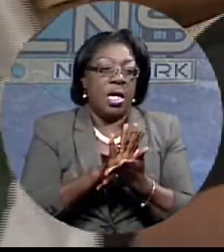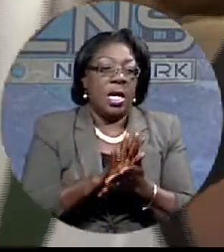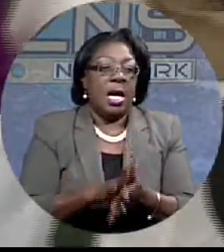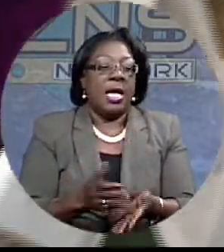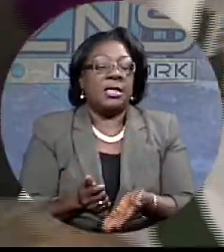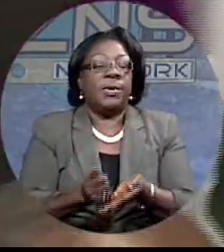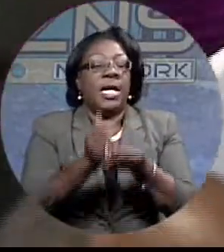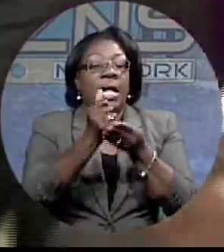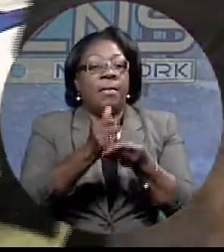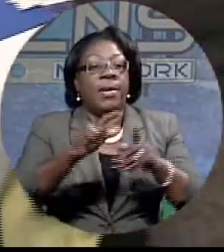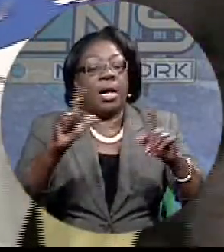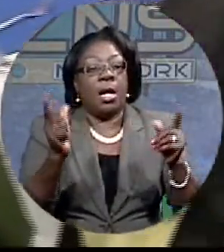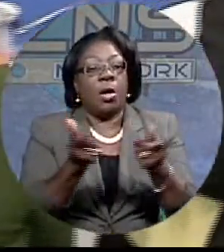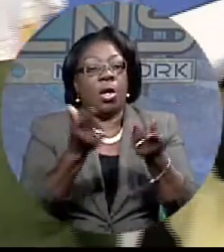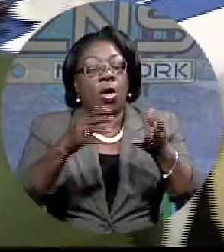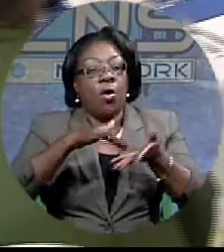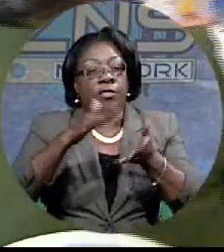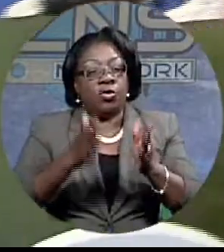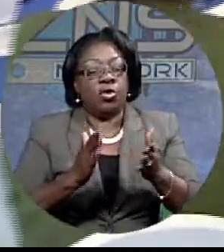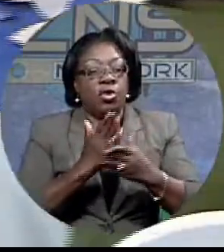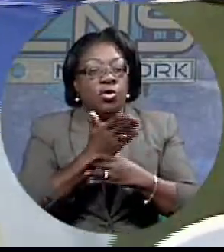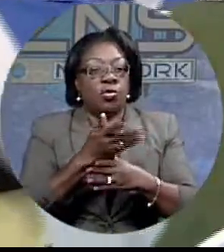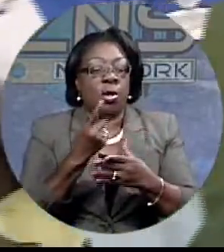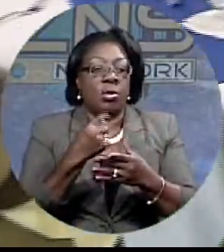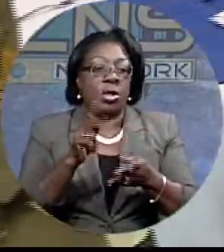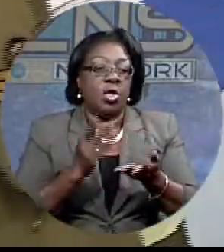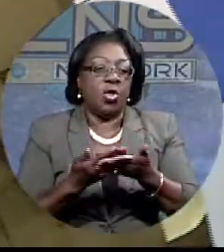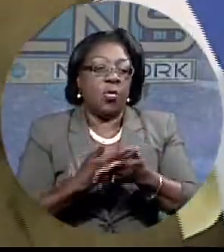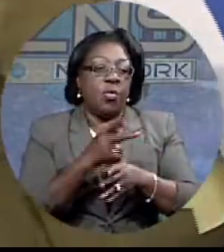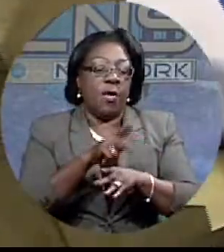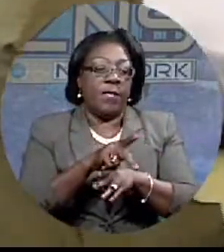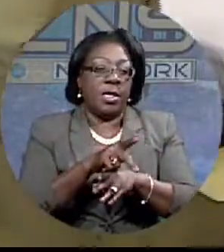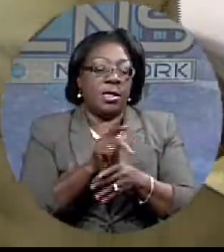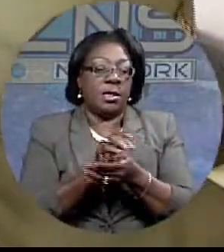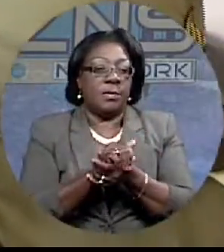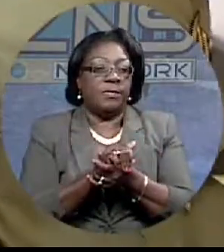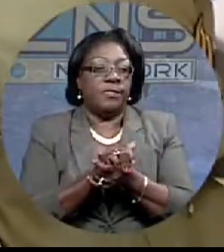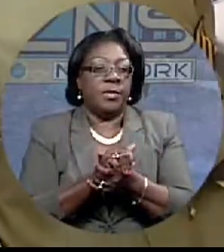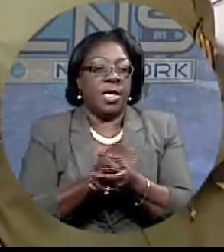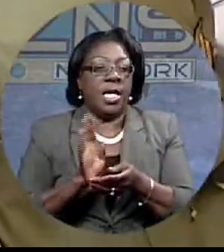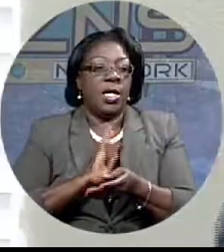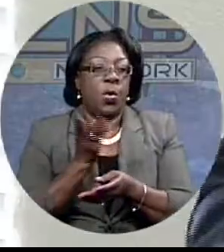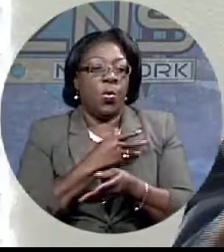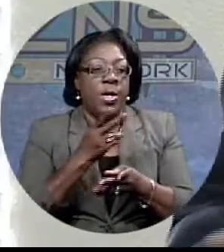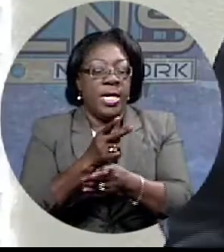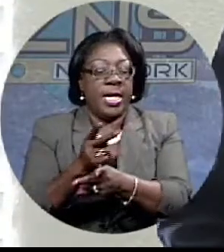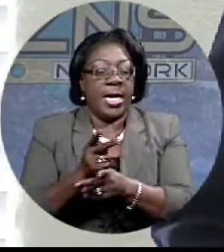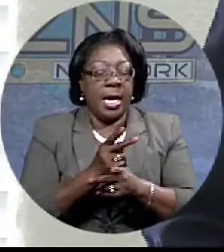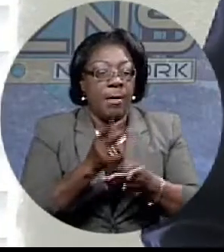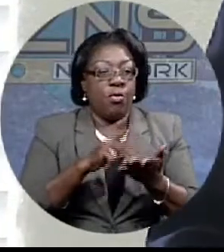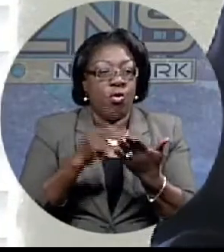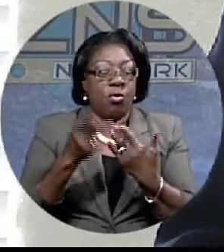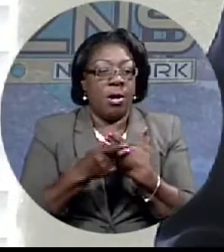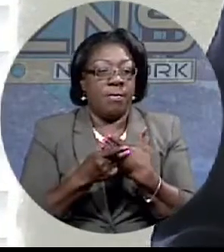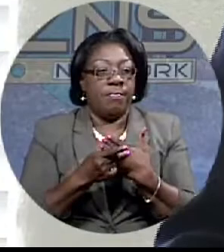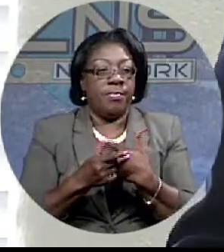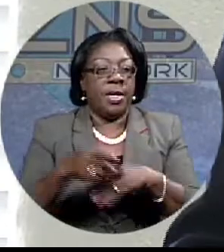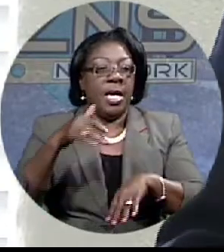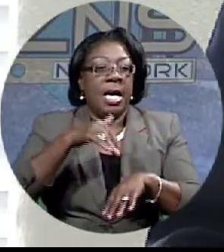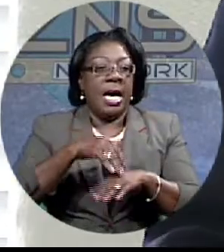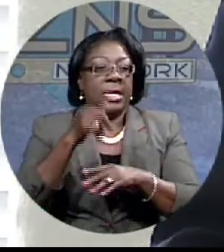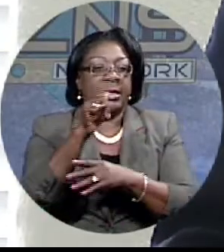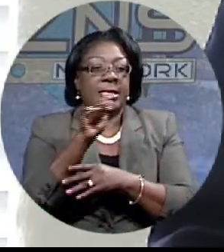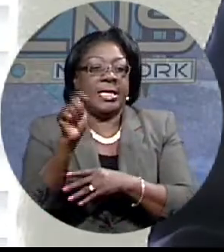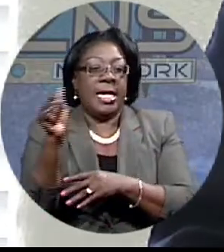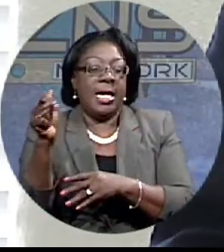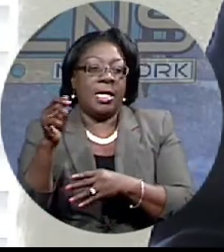educational needs of outstanding students throughout the We Care program. While at the T.A. Thompson School, I got